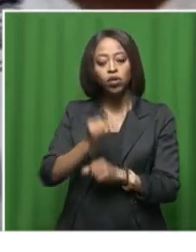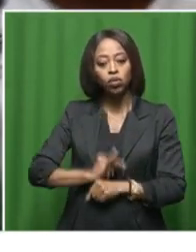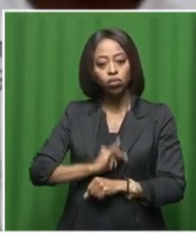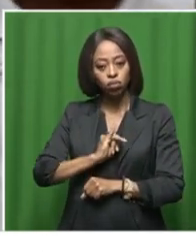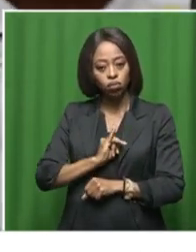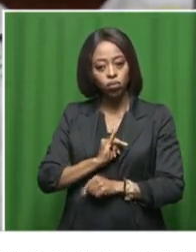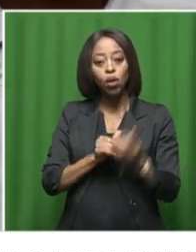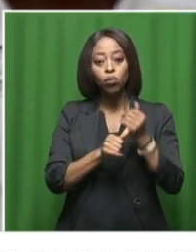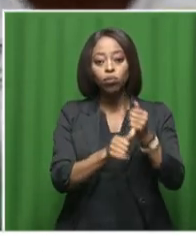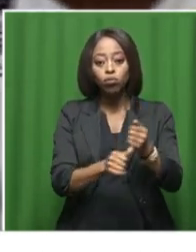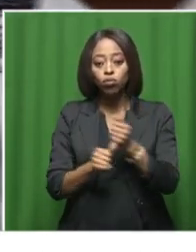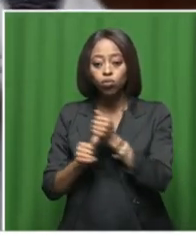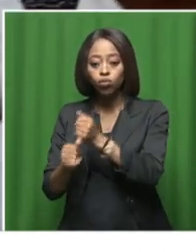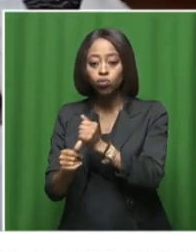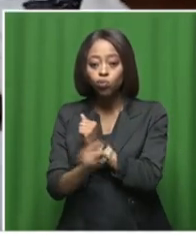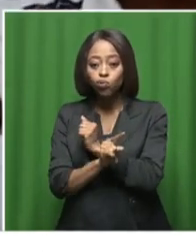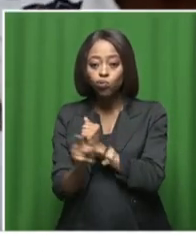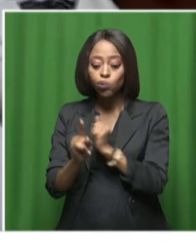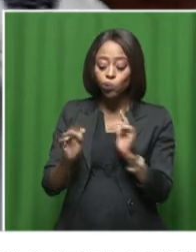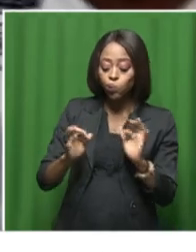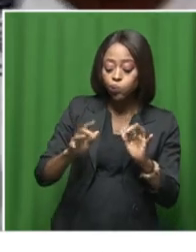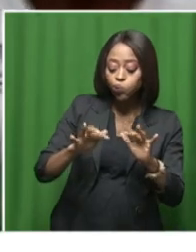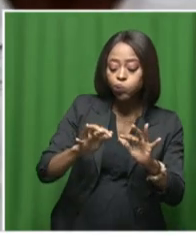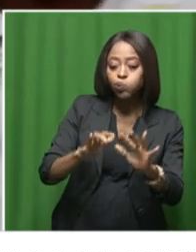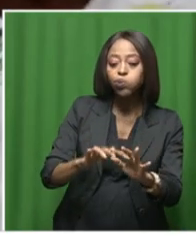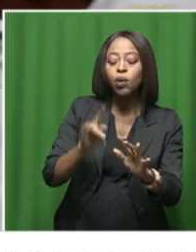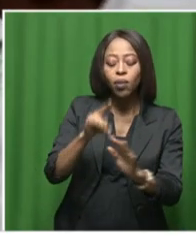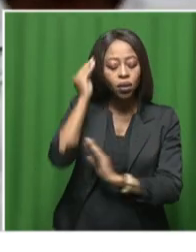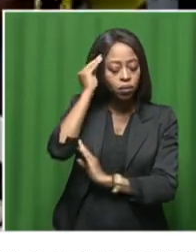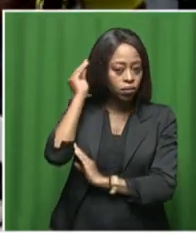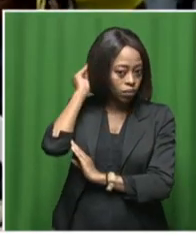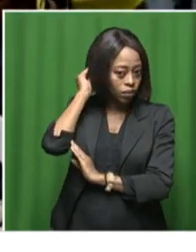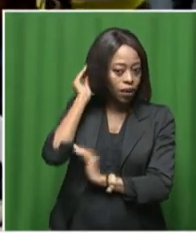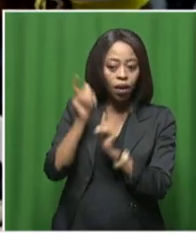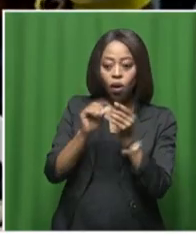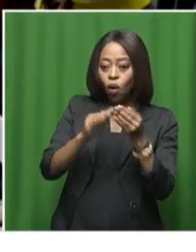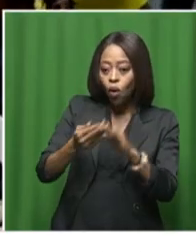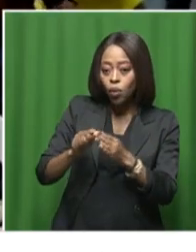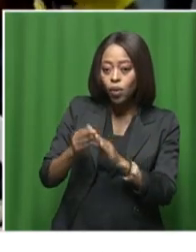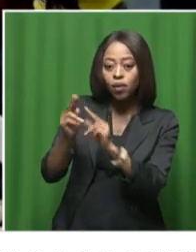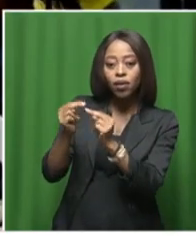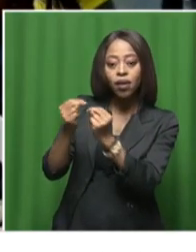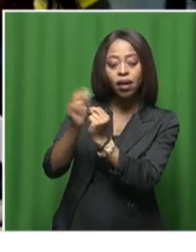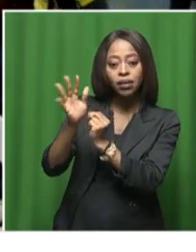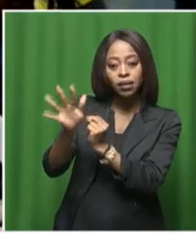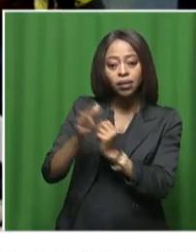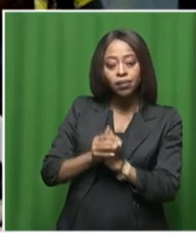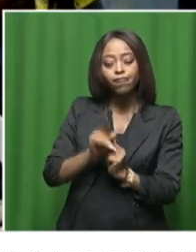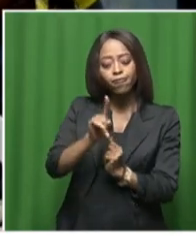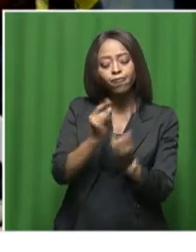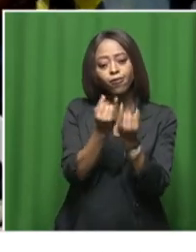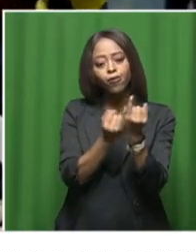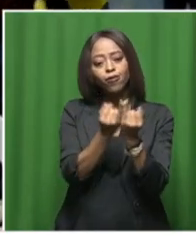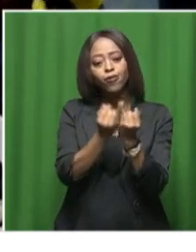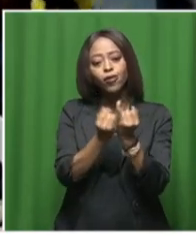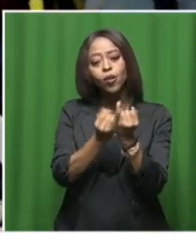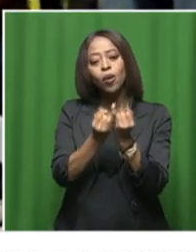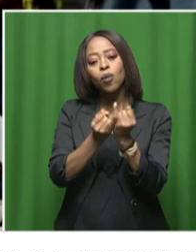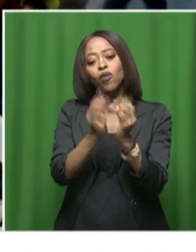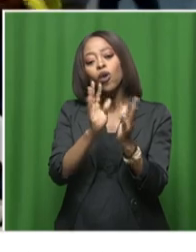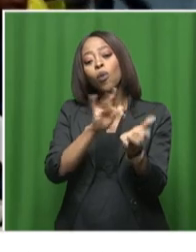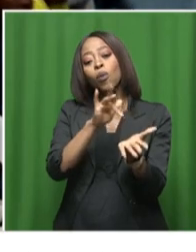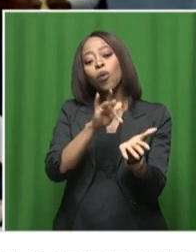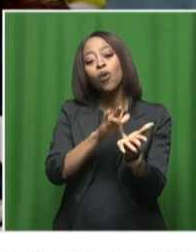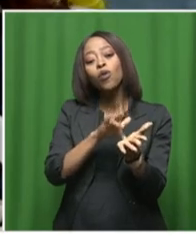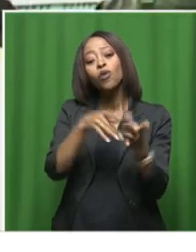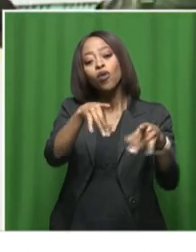says delegates going to the conference should have the people's well-being top of mind. Mkhize will be vying for the party's top job at Nasrec in